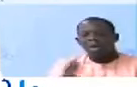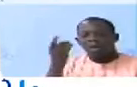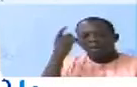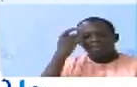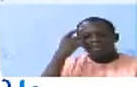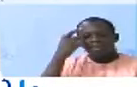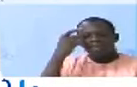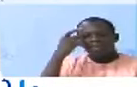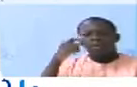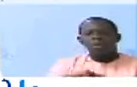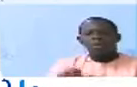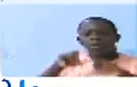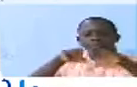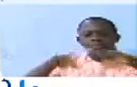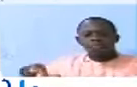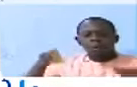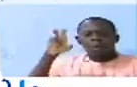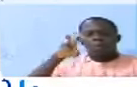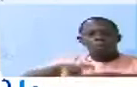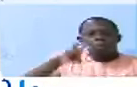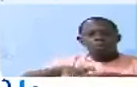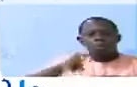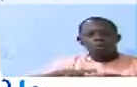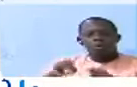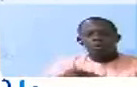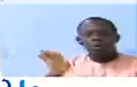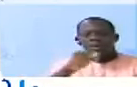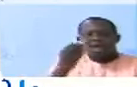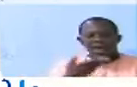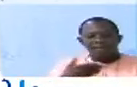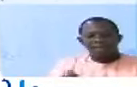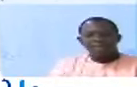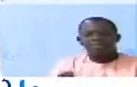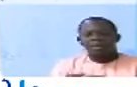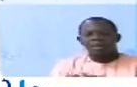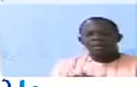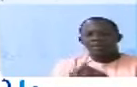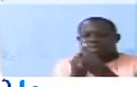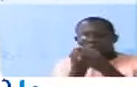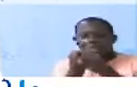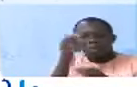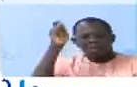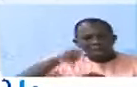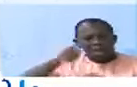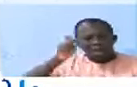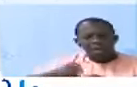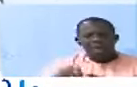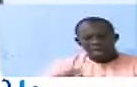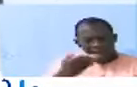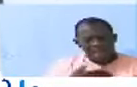a piece of wood which had nails on the head of the wood.